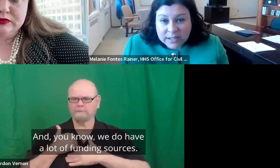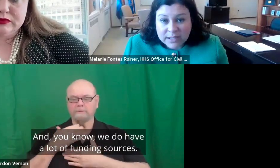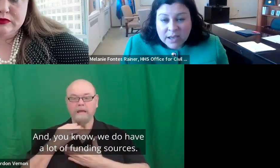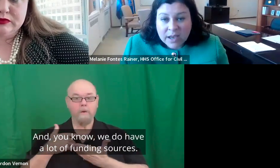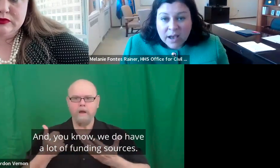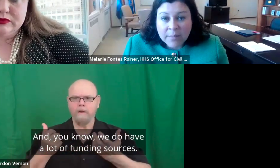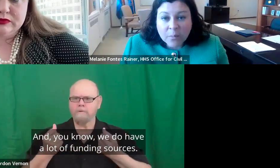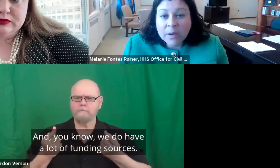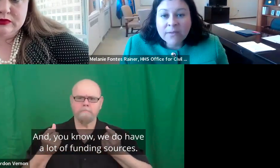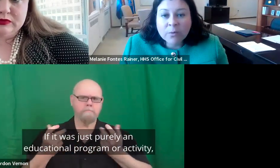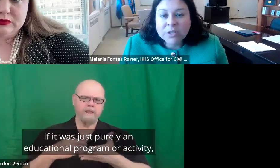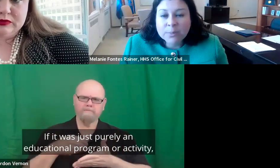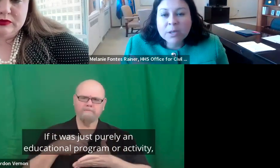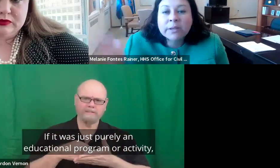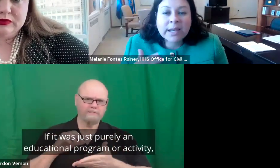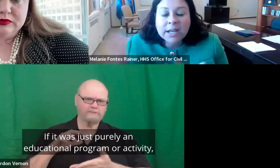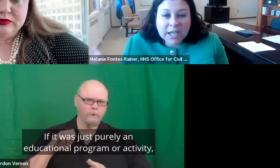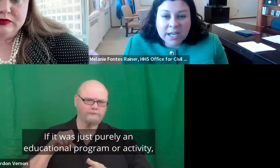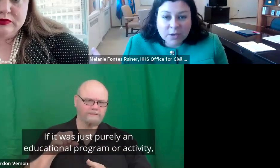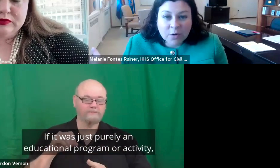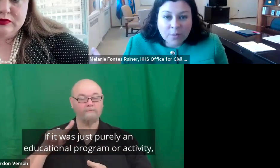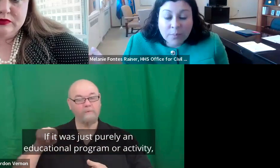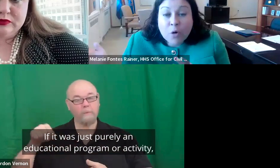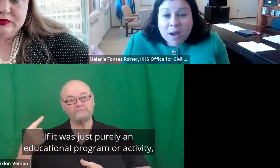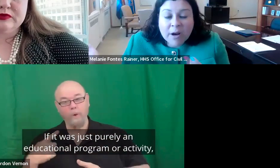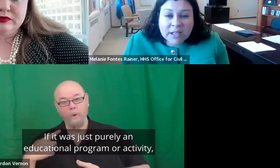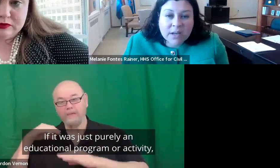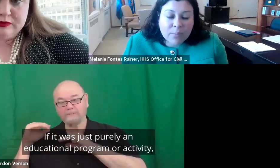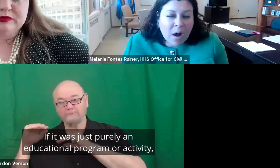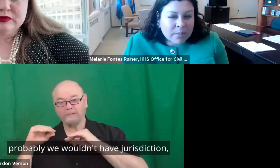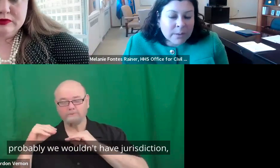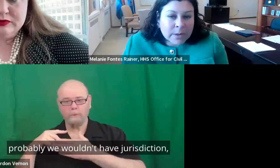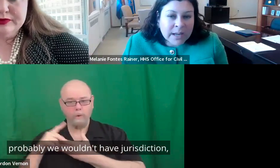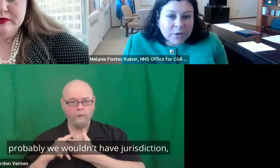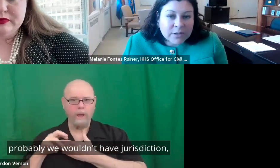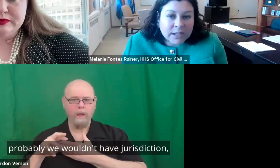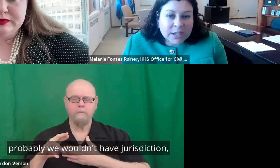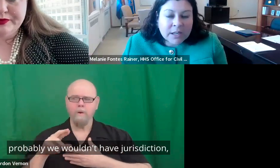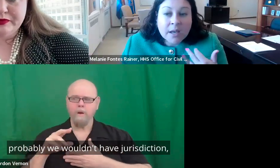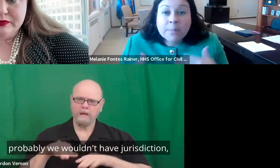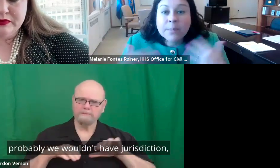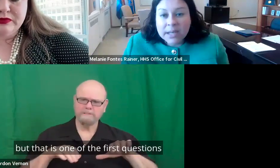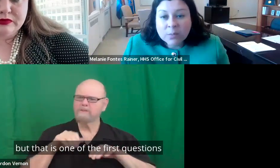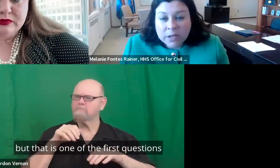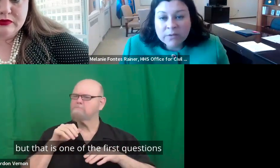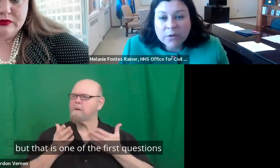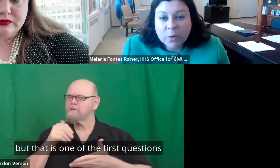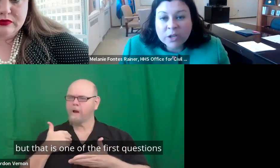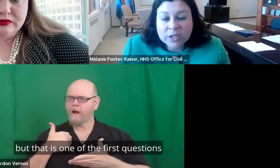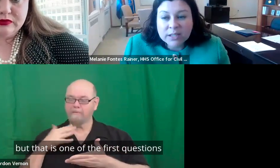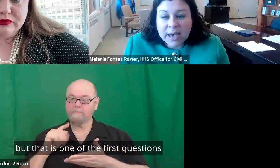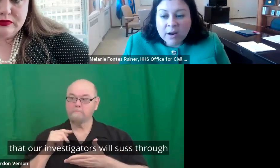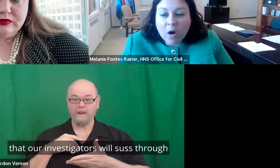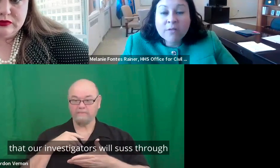funding sources. If it was just purely an educational program or activity, probably we wouldn't have jurisdiction. But that is one of the